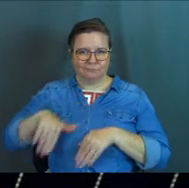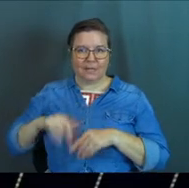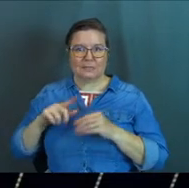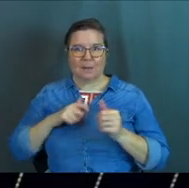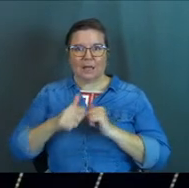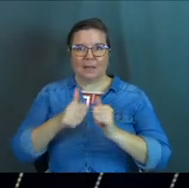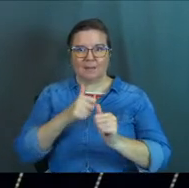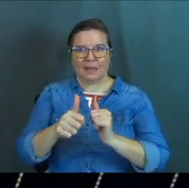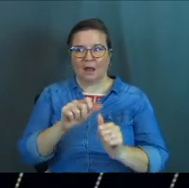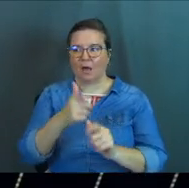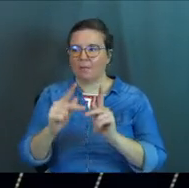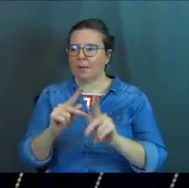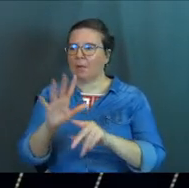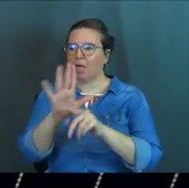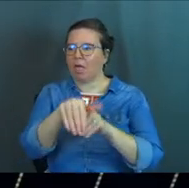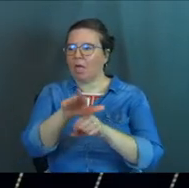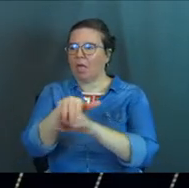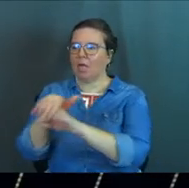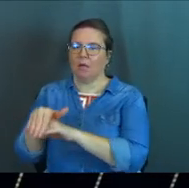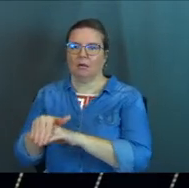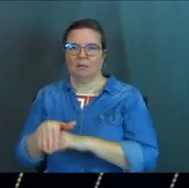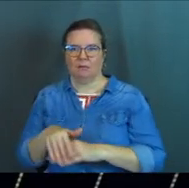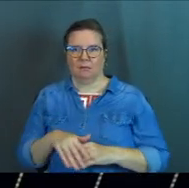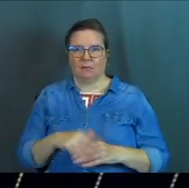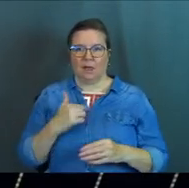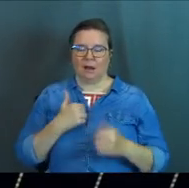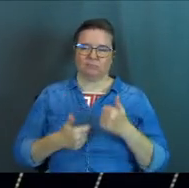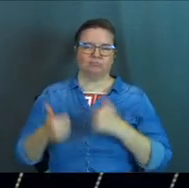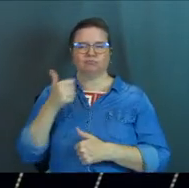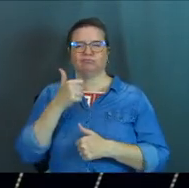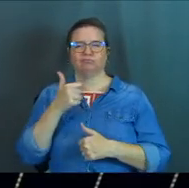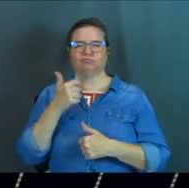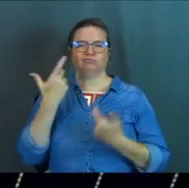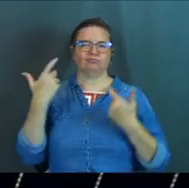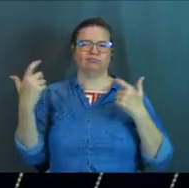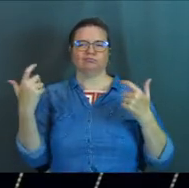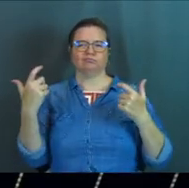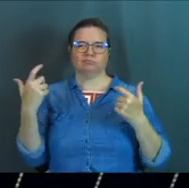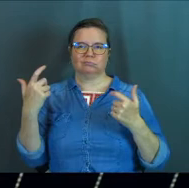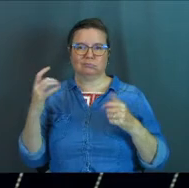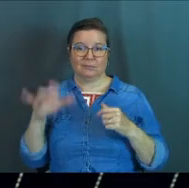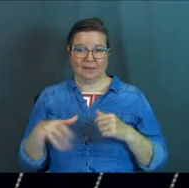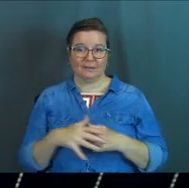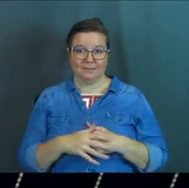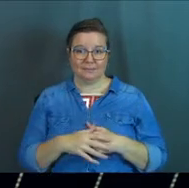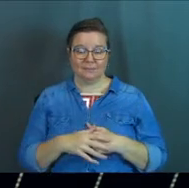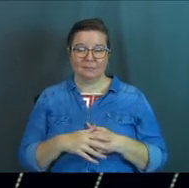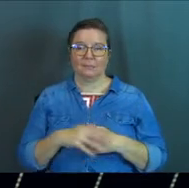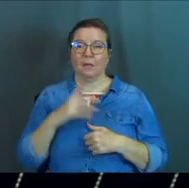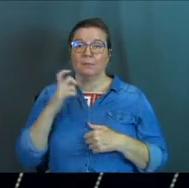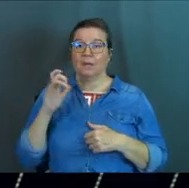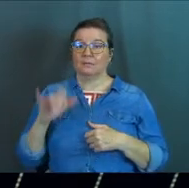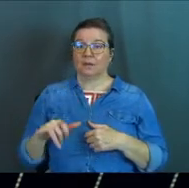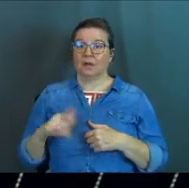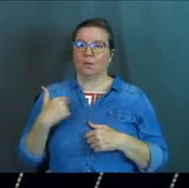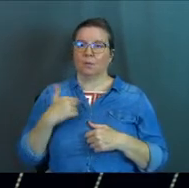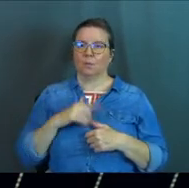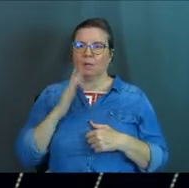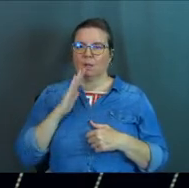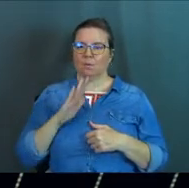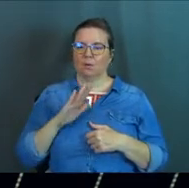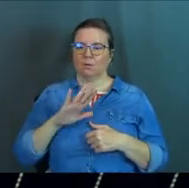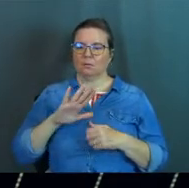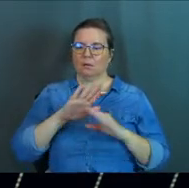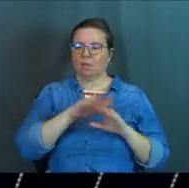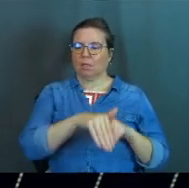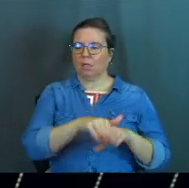about competing against others and being compared as higher than them, higher than they are. And because of that, we will push